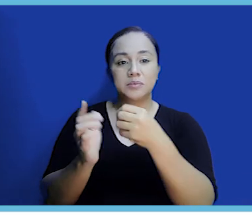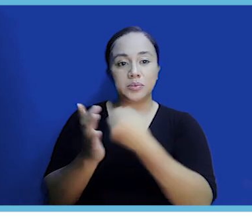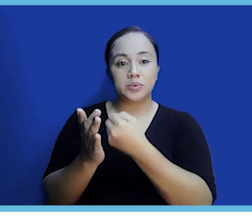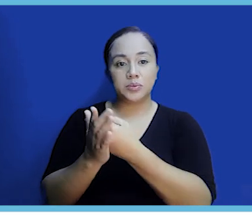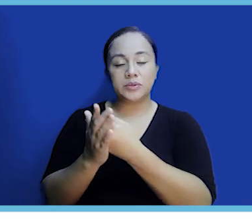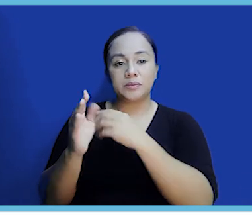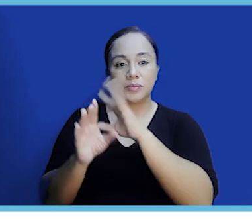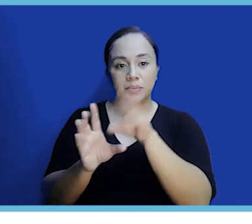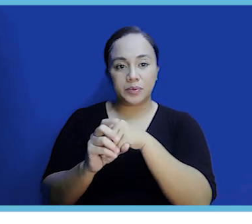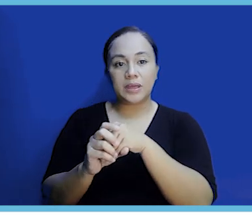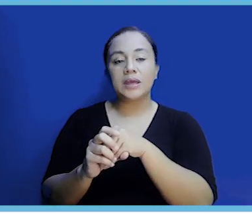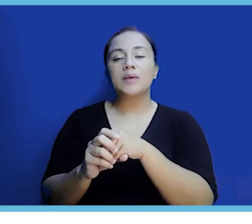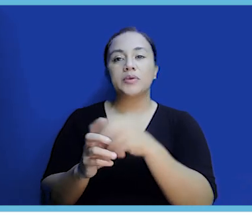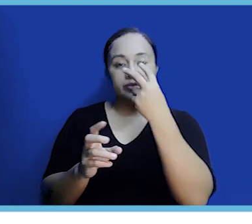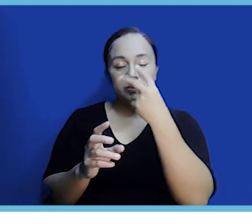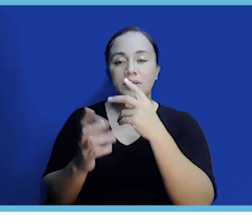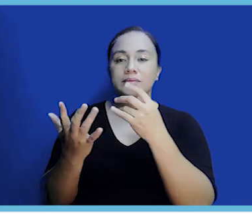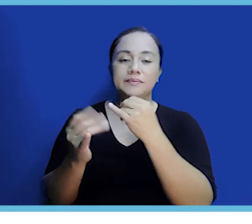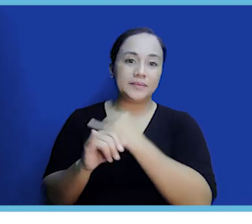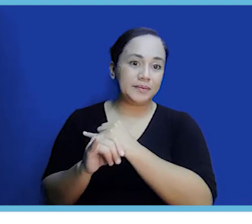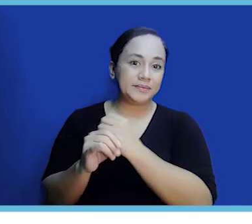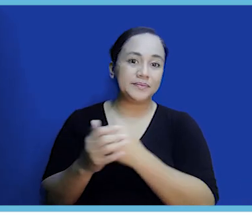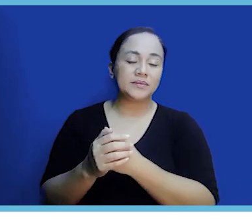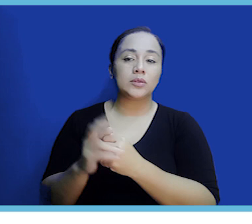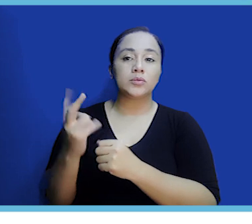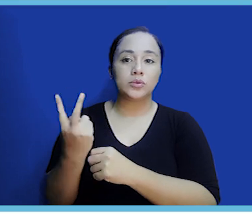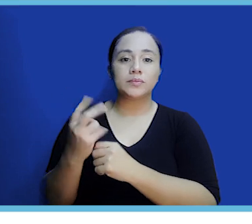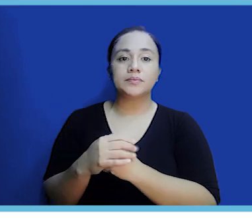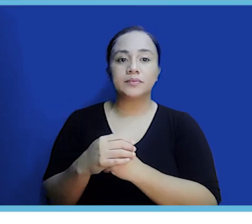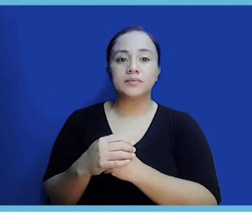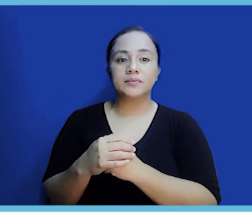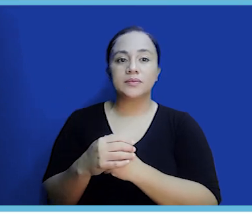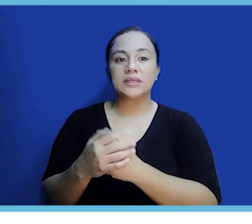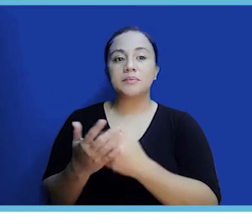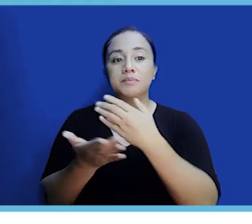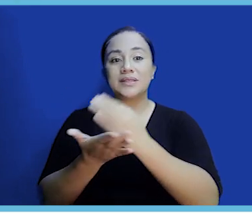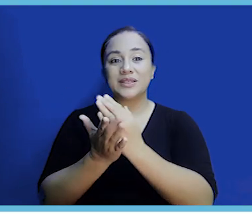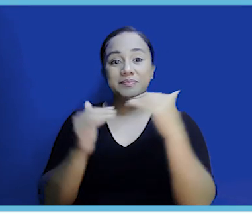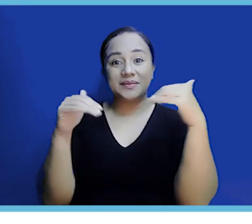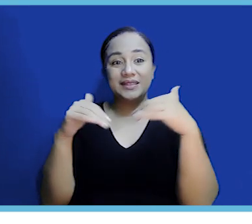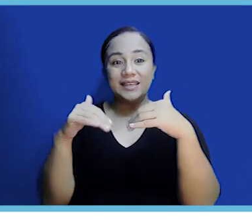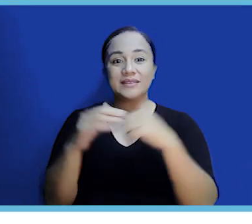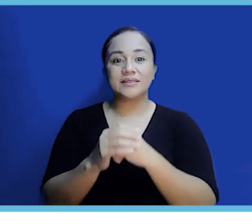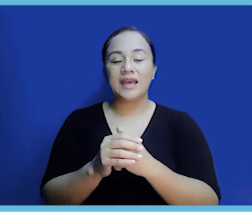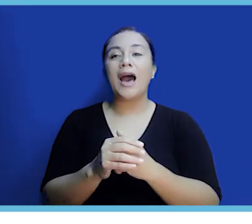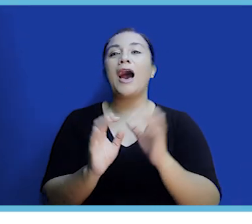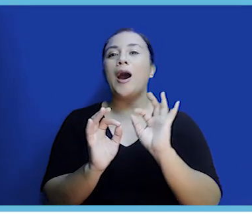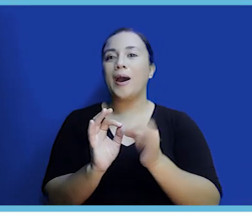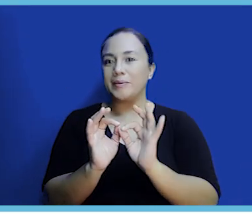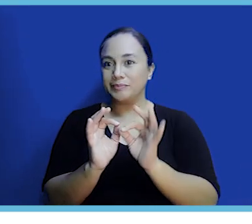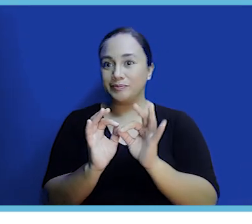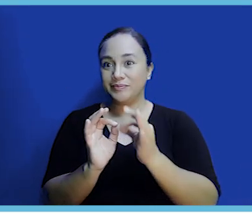plus income replacement to the participant with visual impairment. 2. During budget